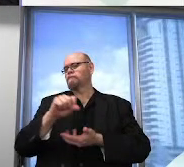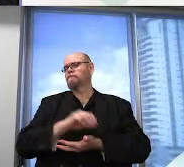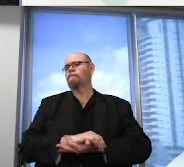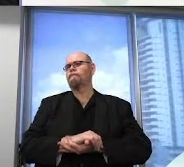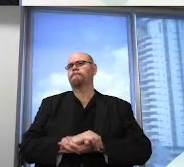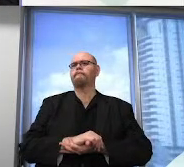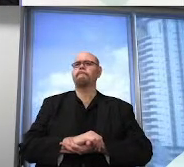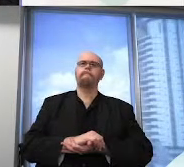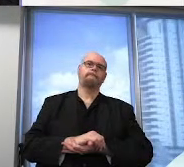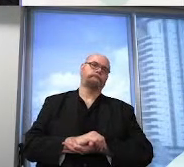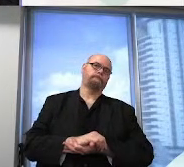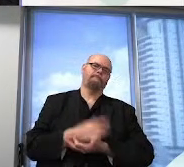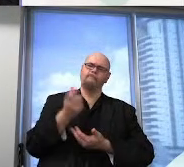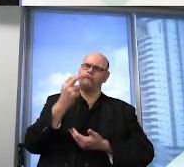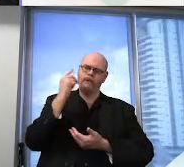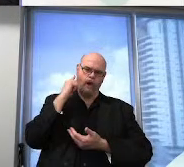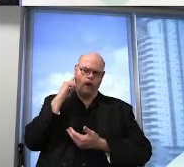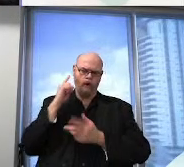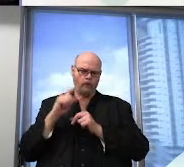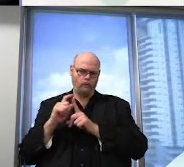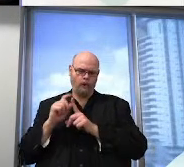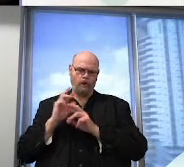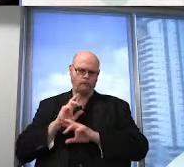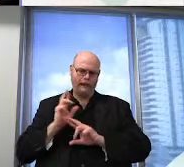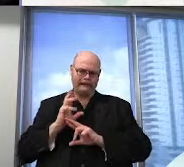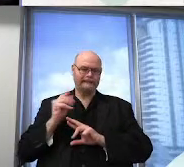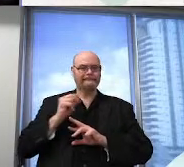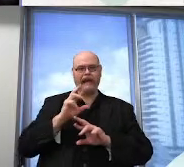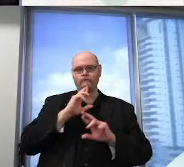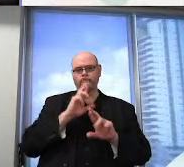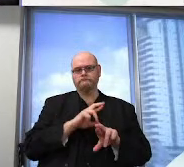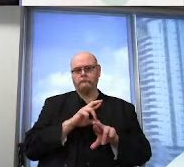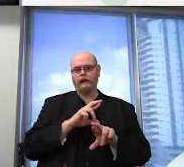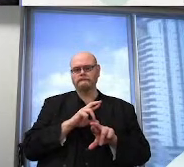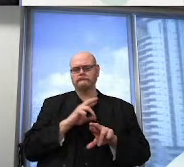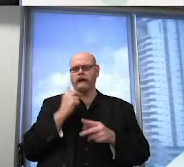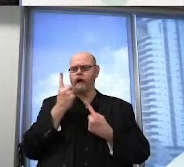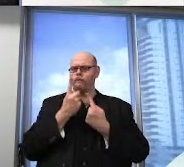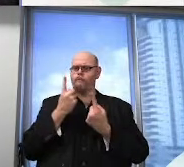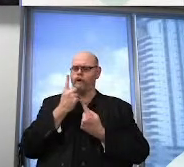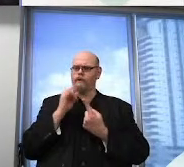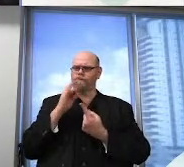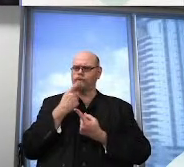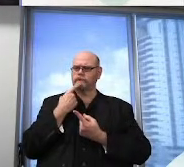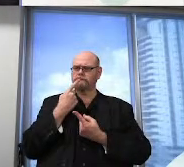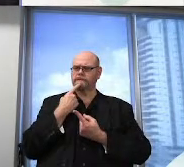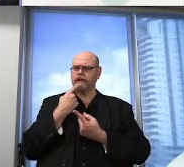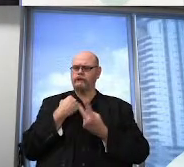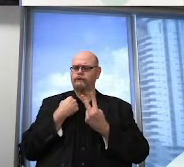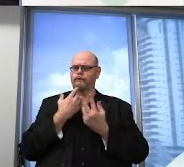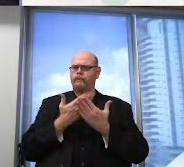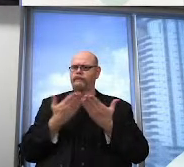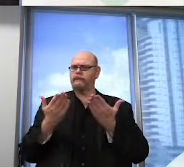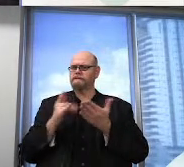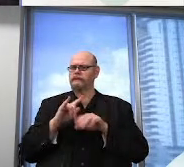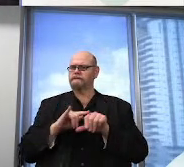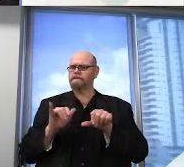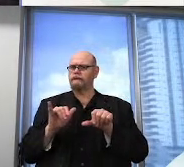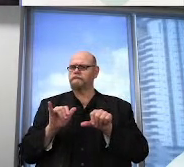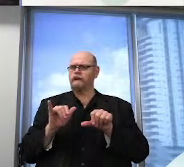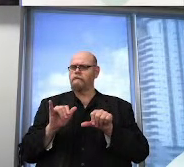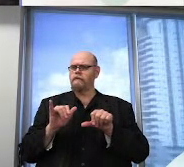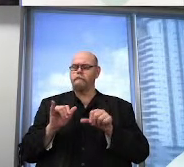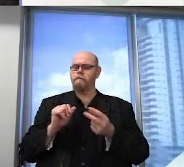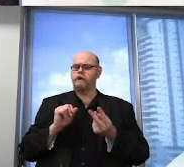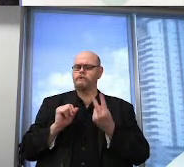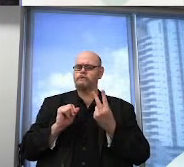event. Well, I think when I heard your word readiness and when I heard your word response, I began to wonder if you were saying two things at the same